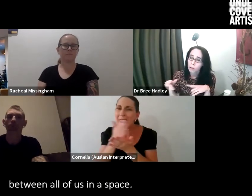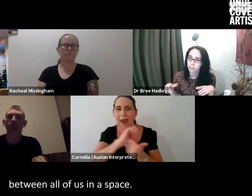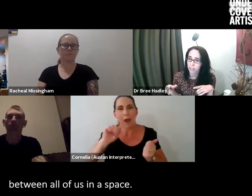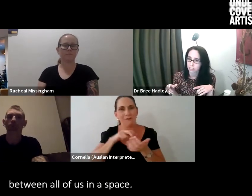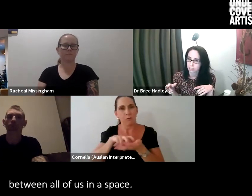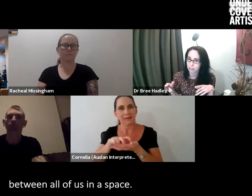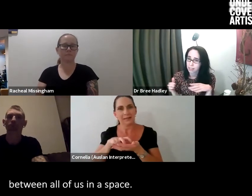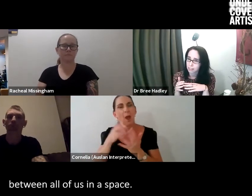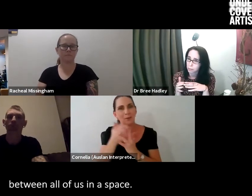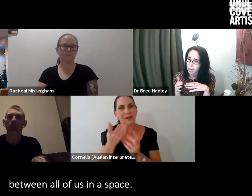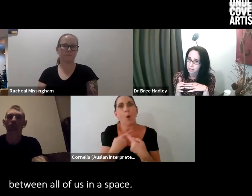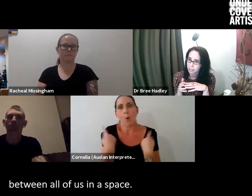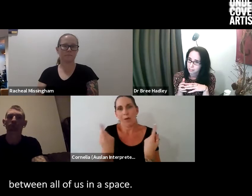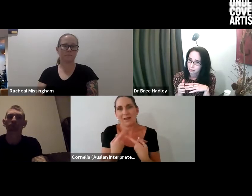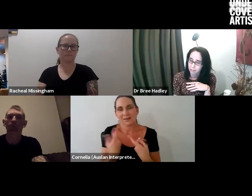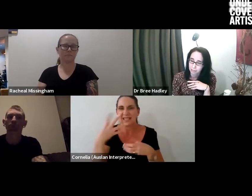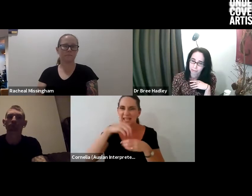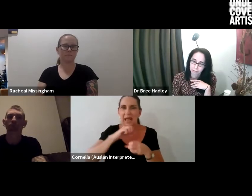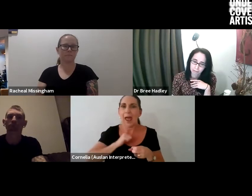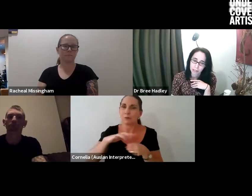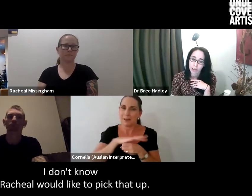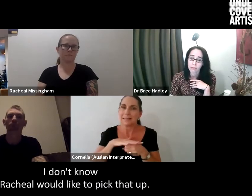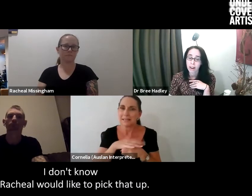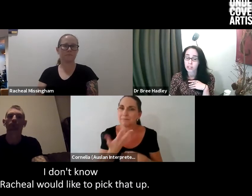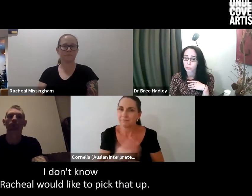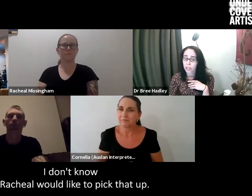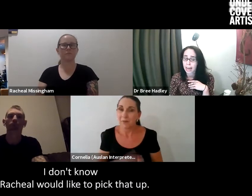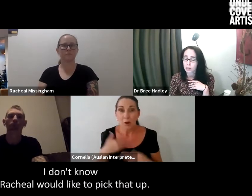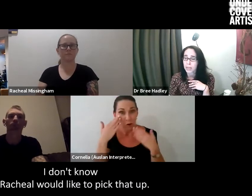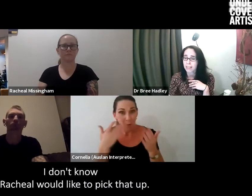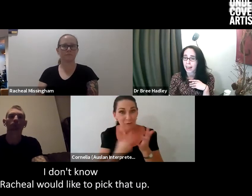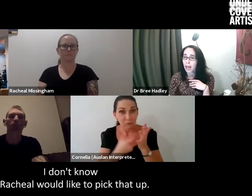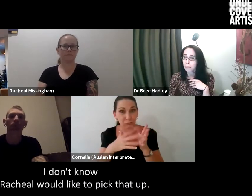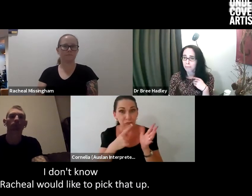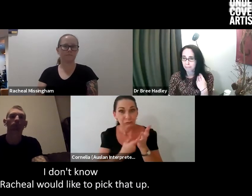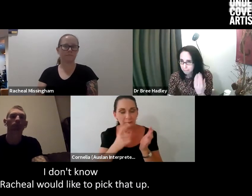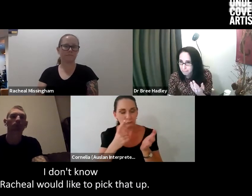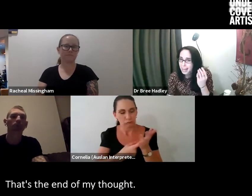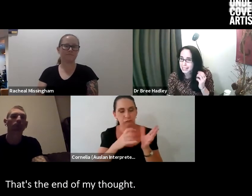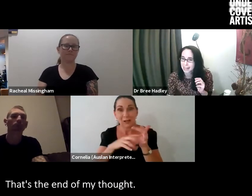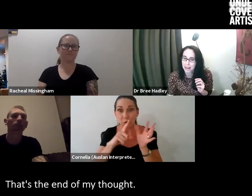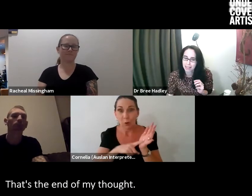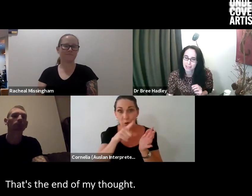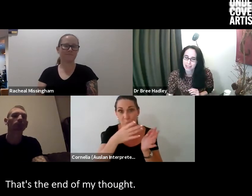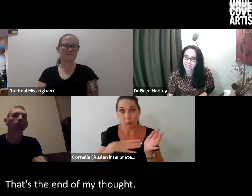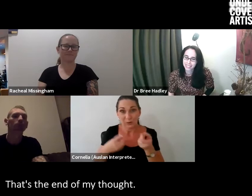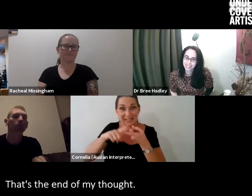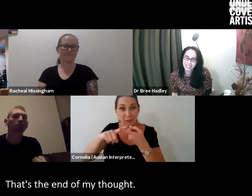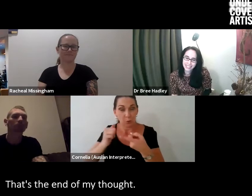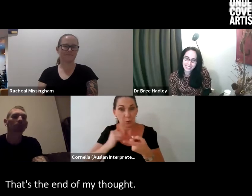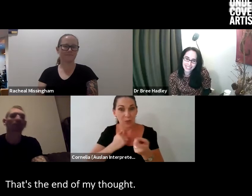between all of us in the space. I don't know if Racheal would like to pick that up. That's the end of my